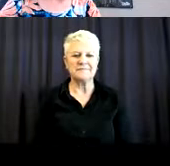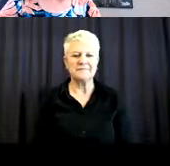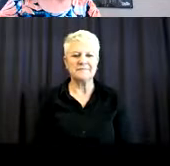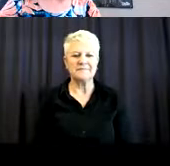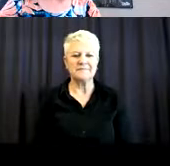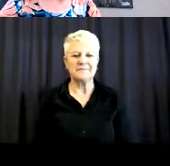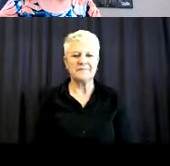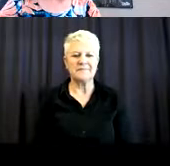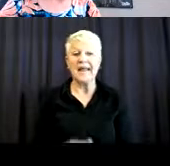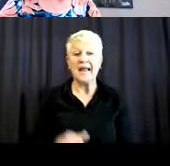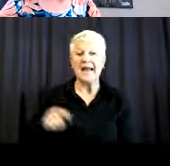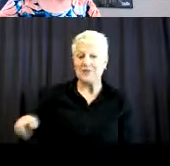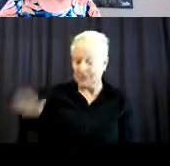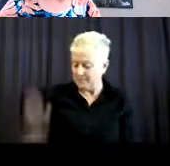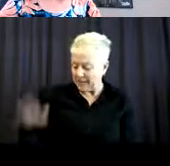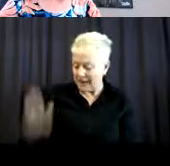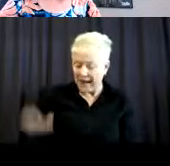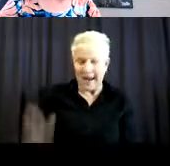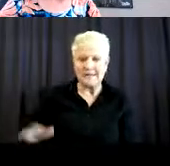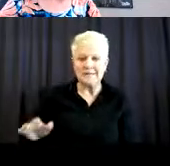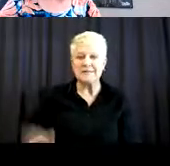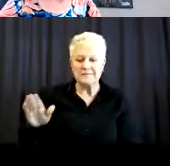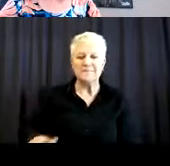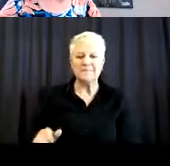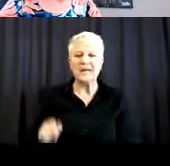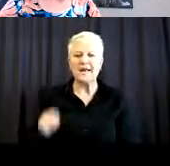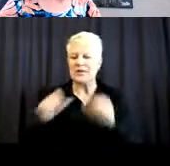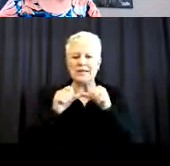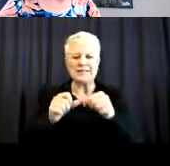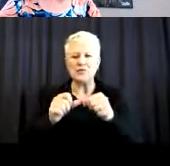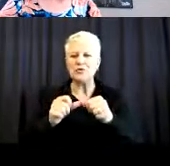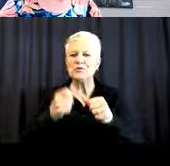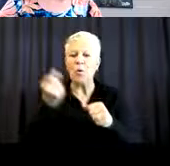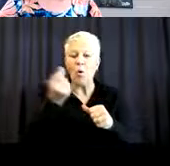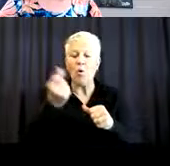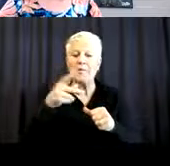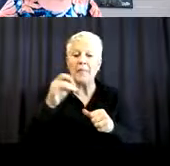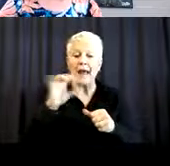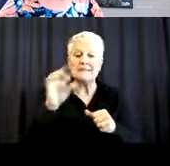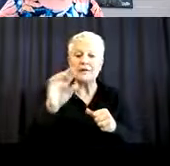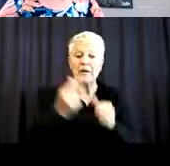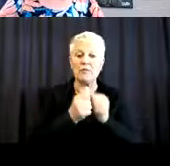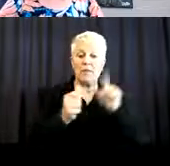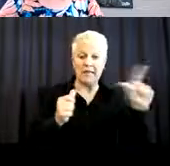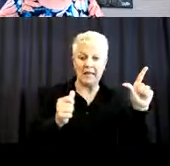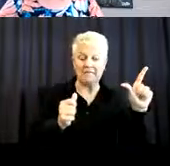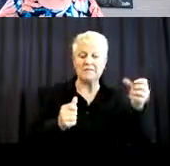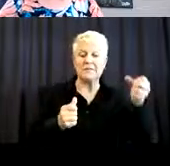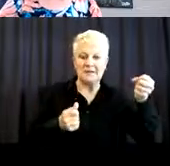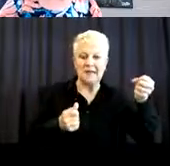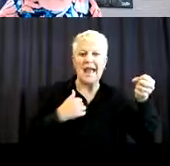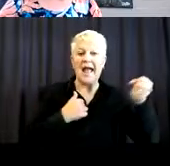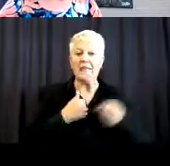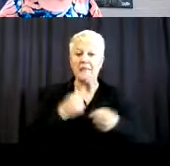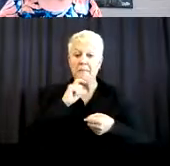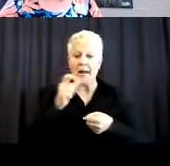She bangs on the resonance board with her right hand. She continues to hold the plastic ring in her left hand and the metal cup between her 2 feet.